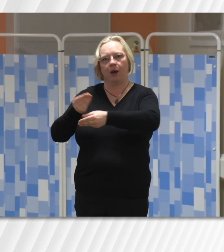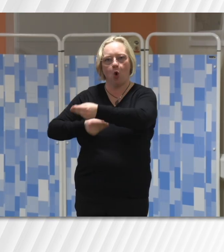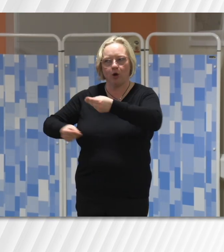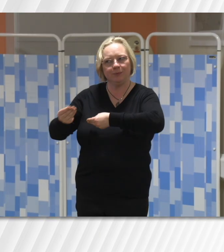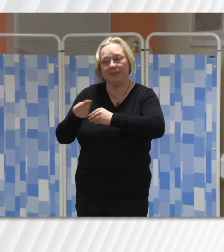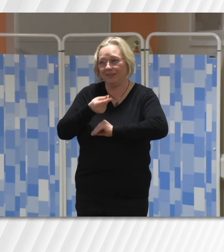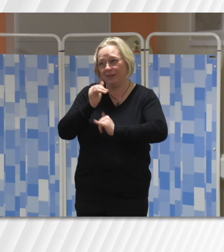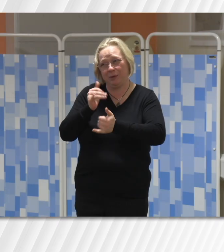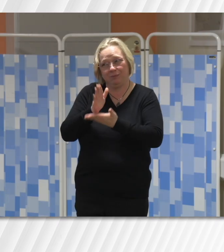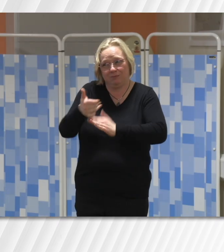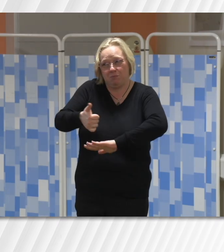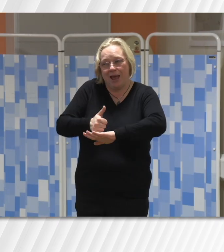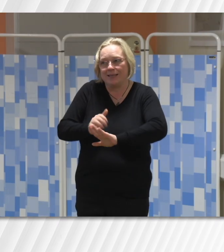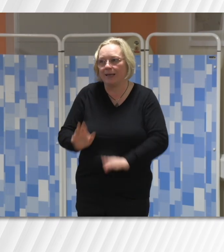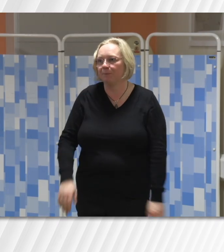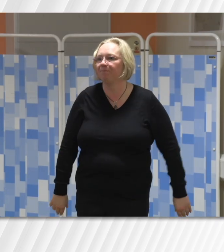basic.